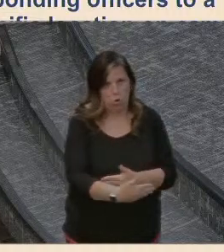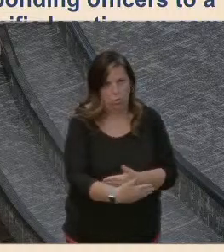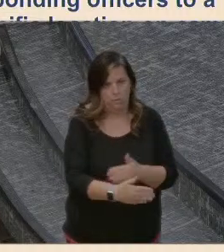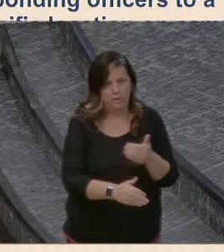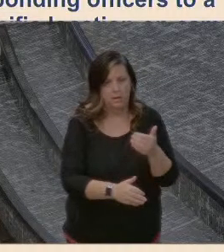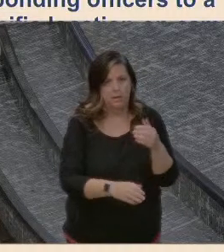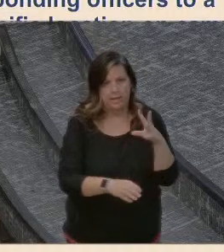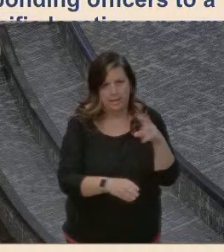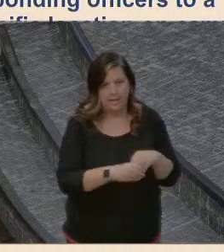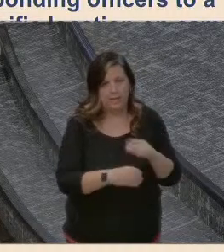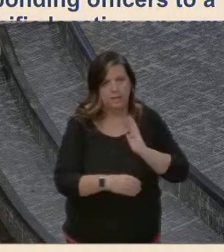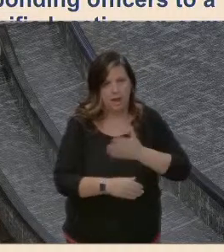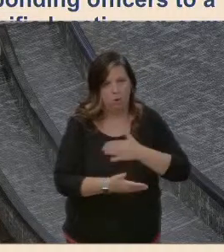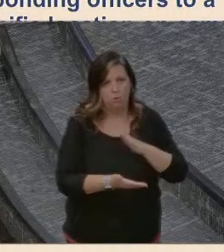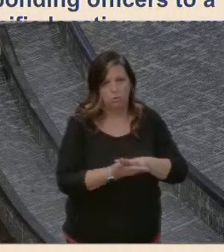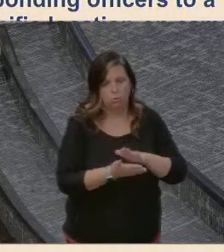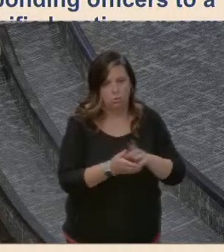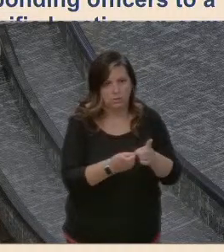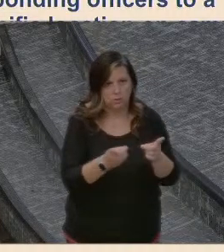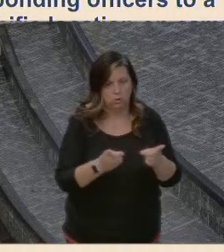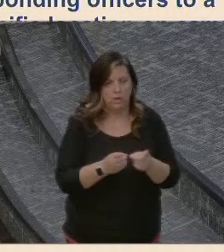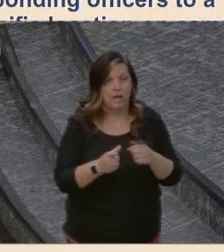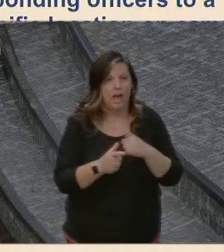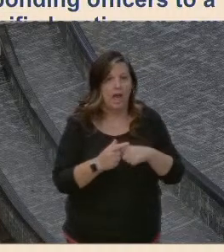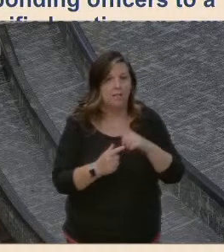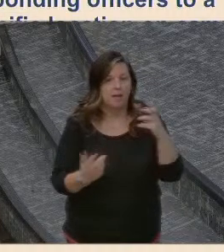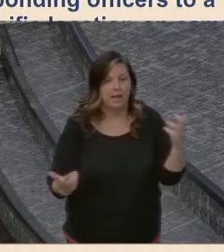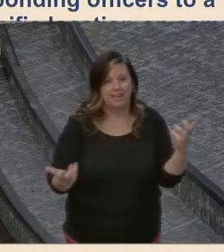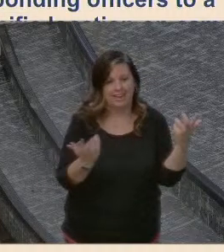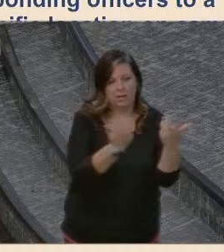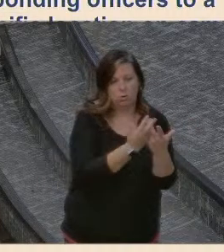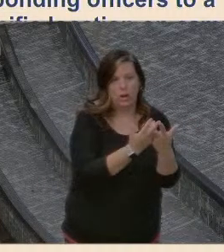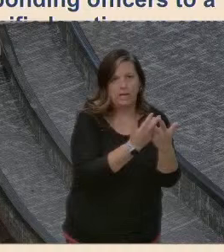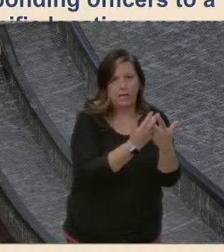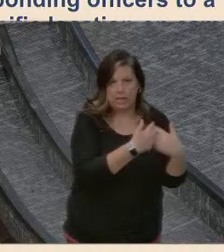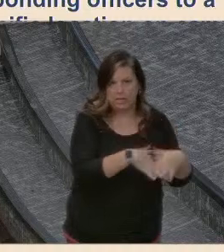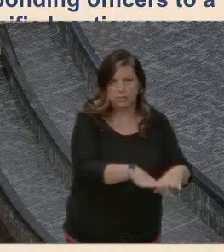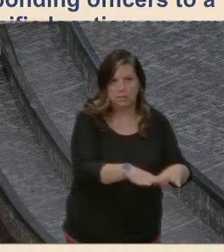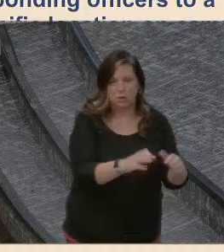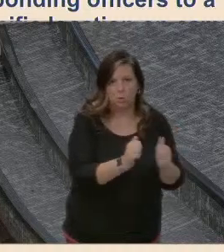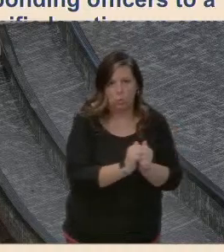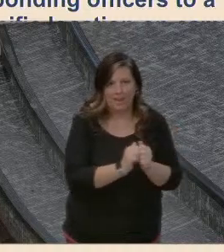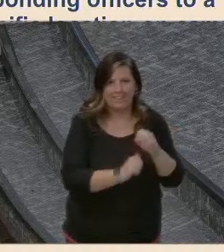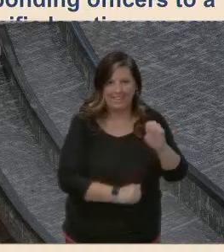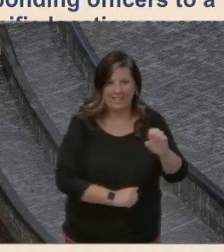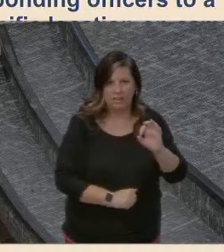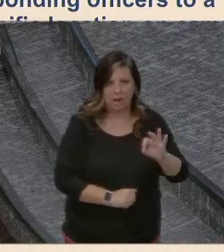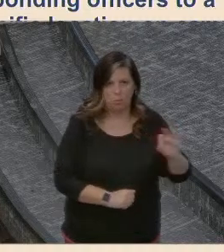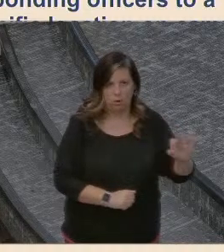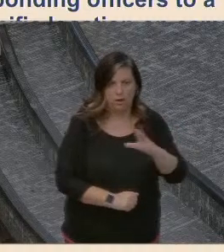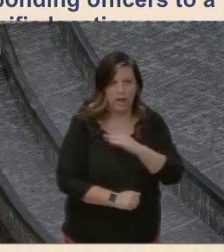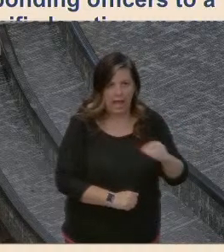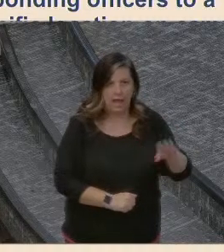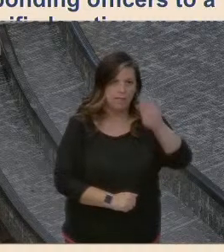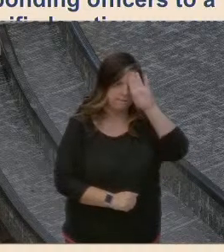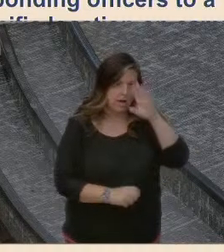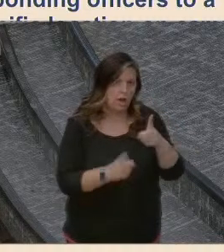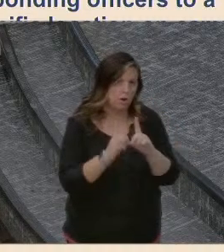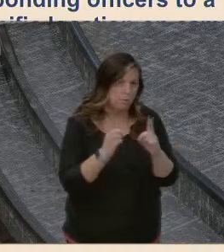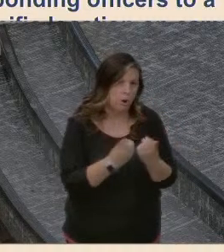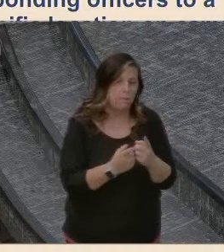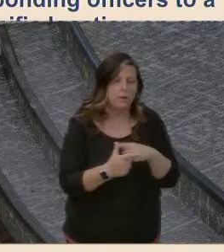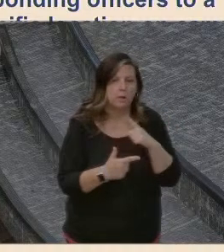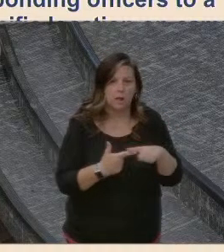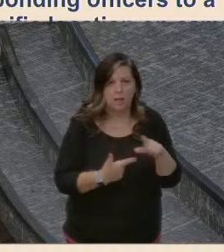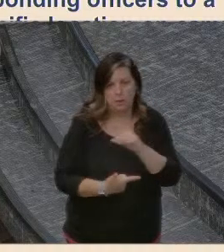school district, and then integrating it with E911 as well as the fire department, police department,